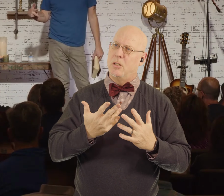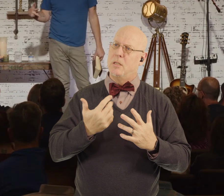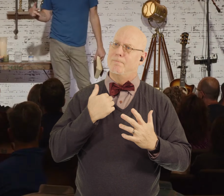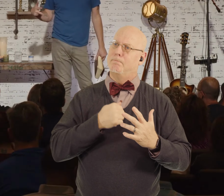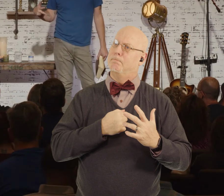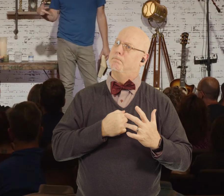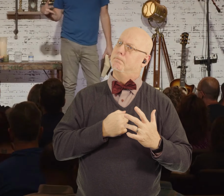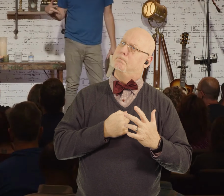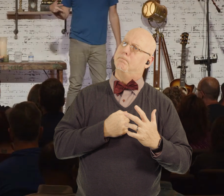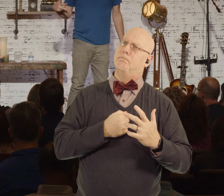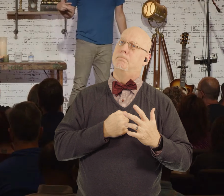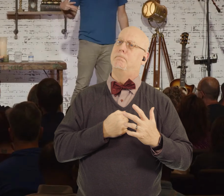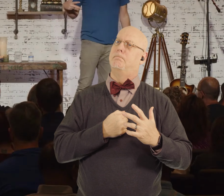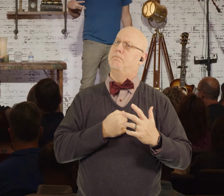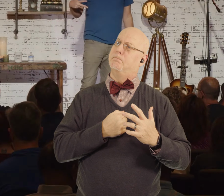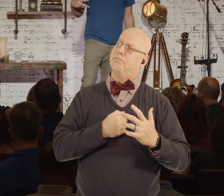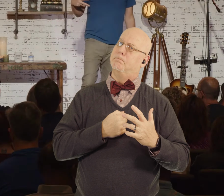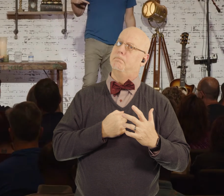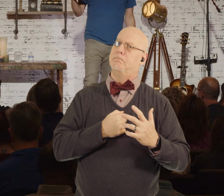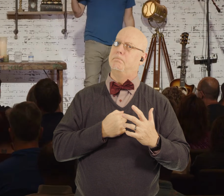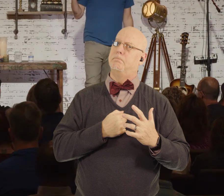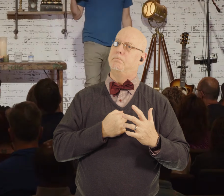this reputation.